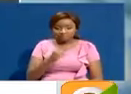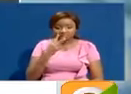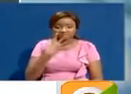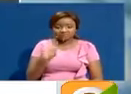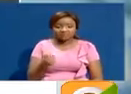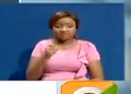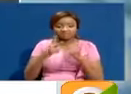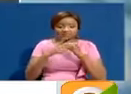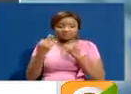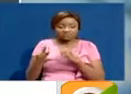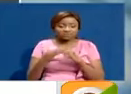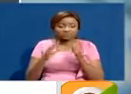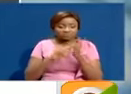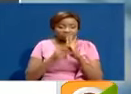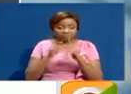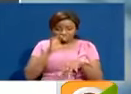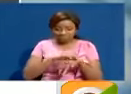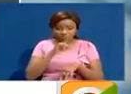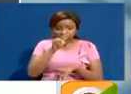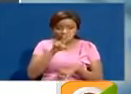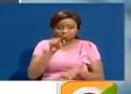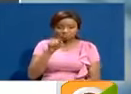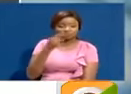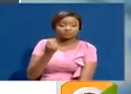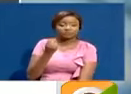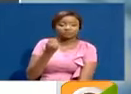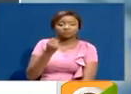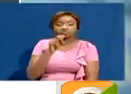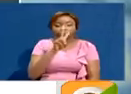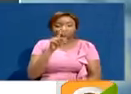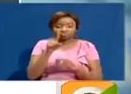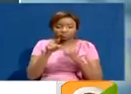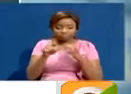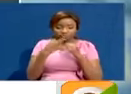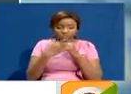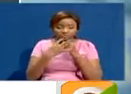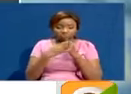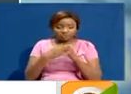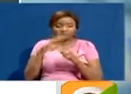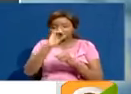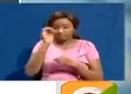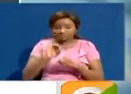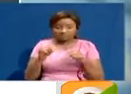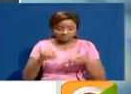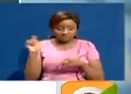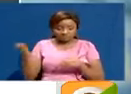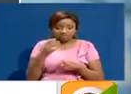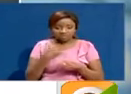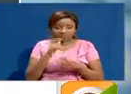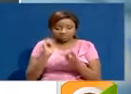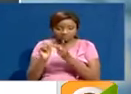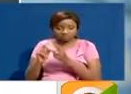3,573, yielding a test positivity rate of 2.9%. So far, Kenya has carried out